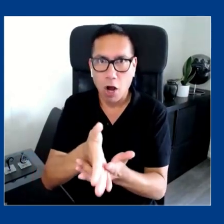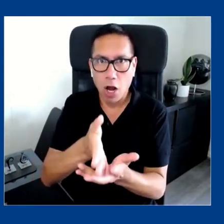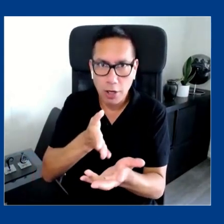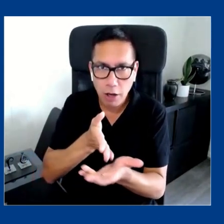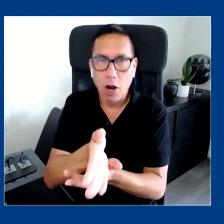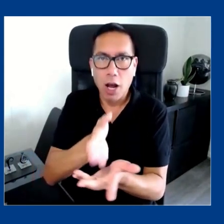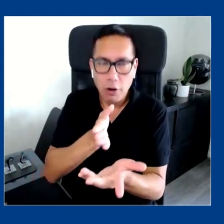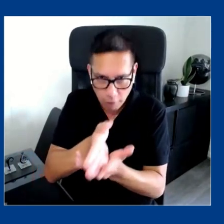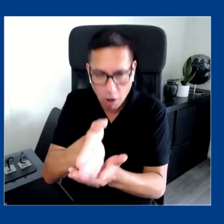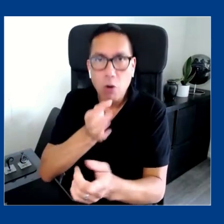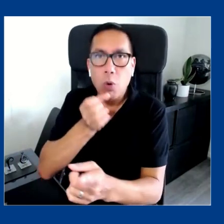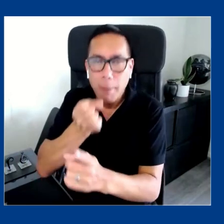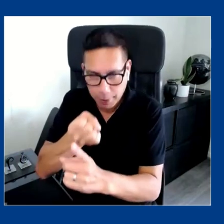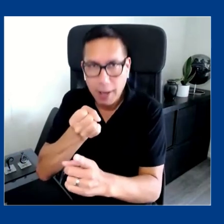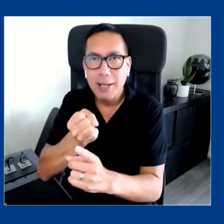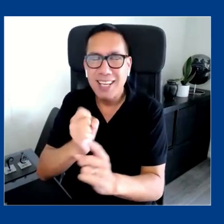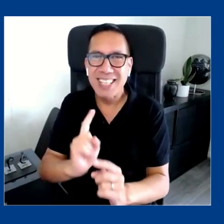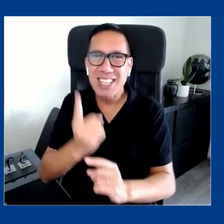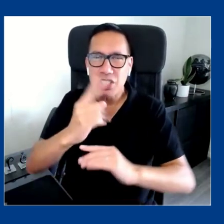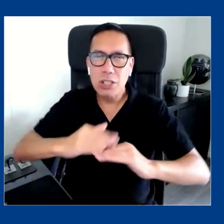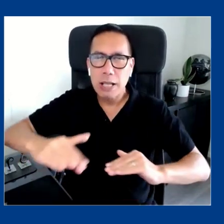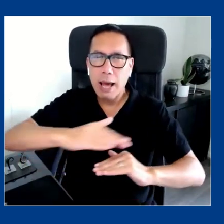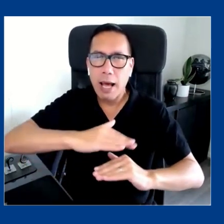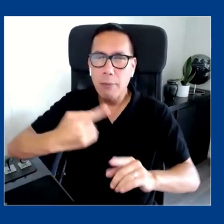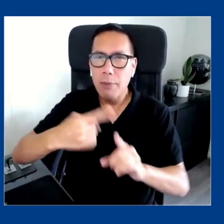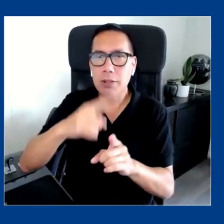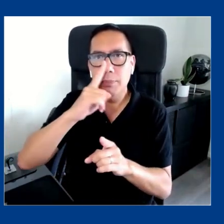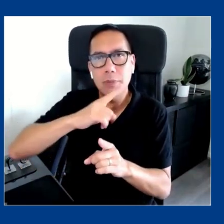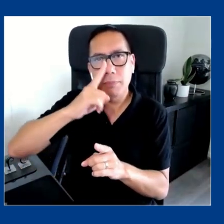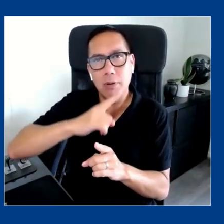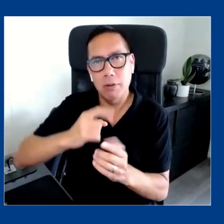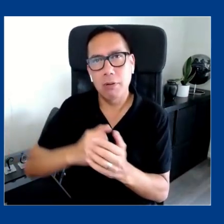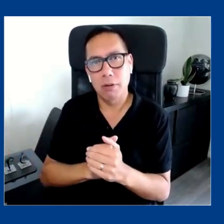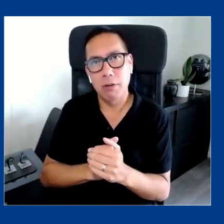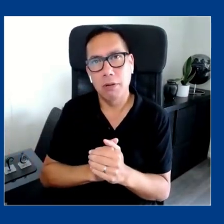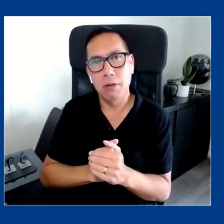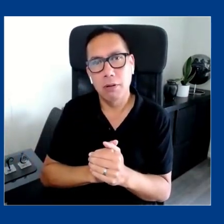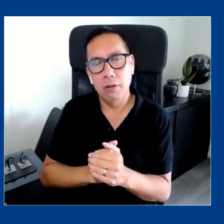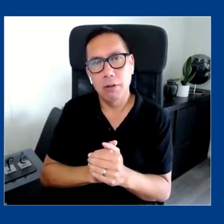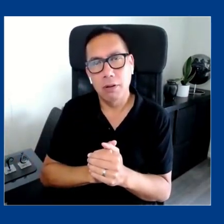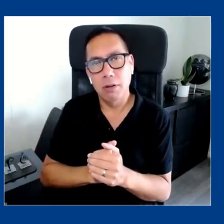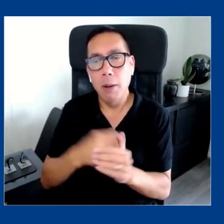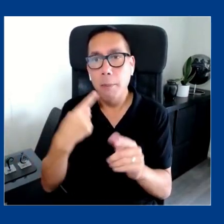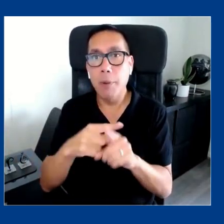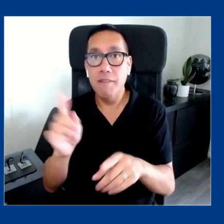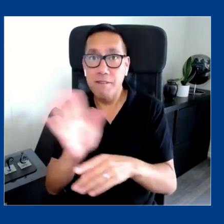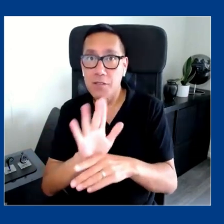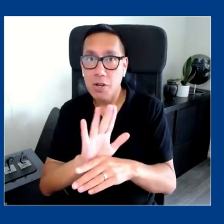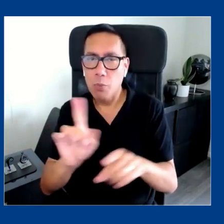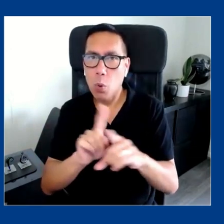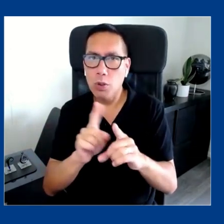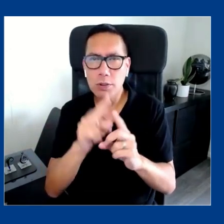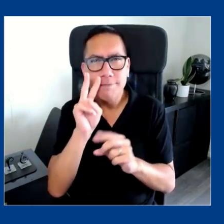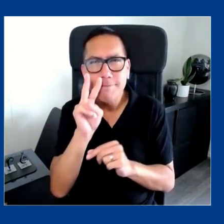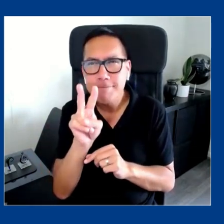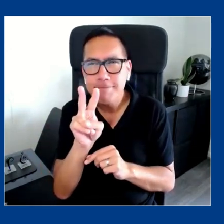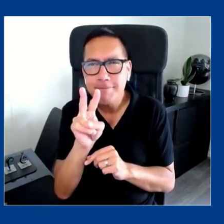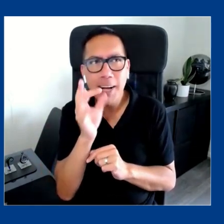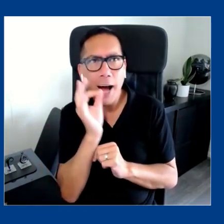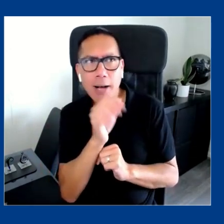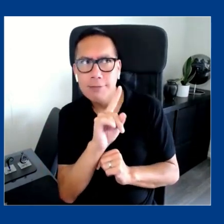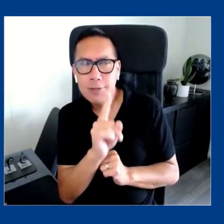lands and peoples on the border region. The film also asks us to think about the borders or boundaries between